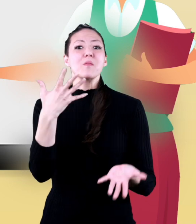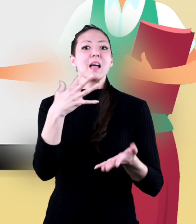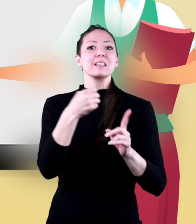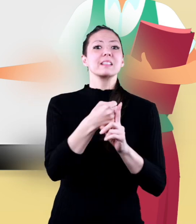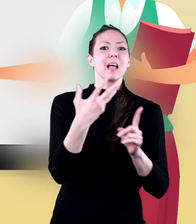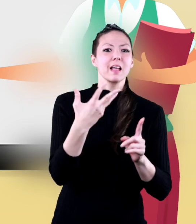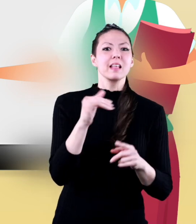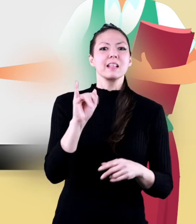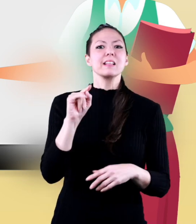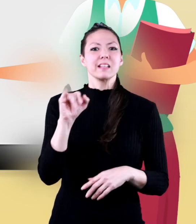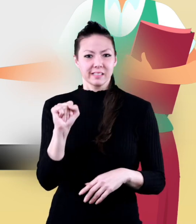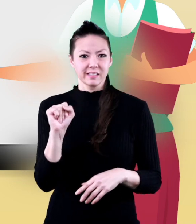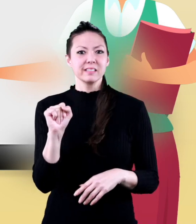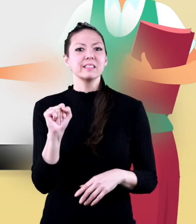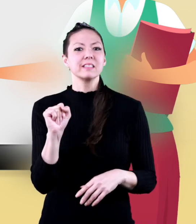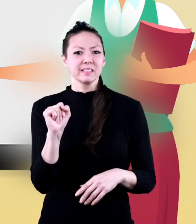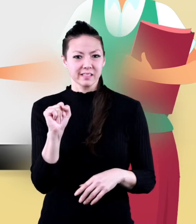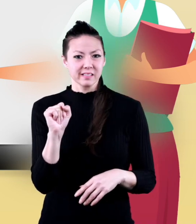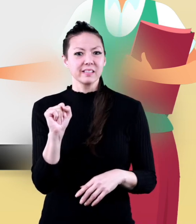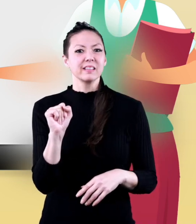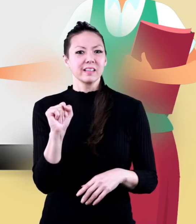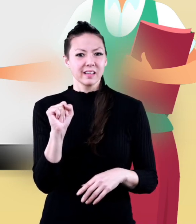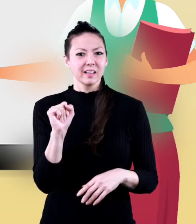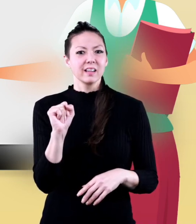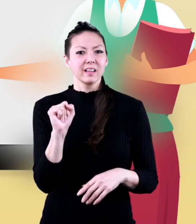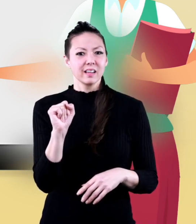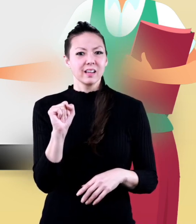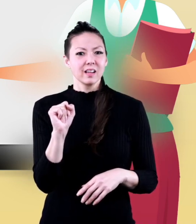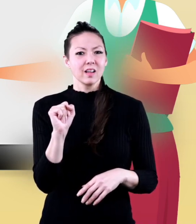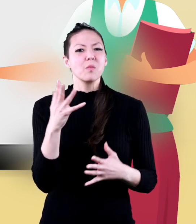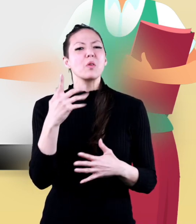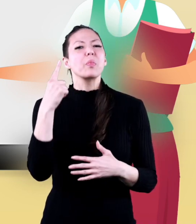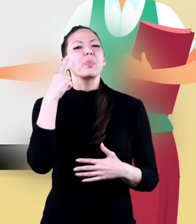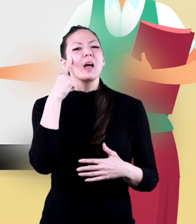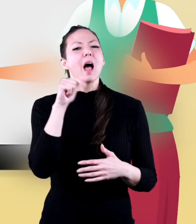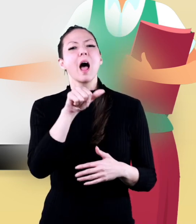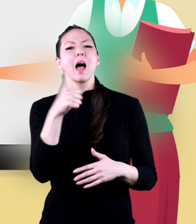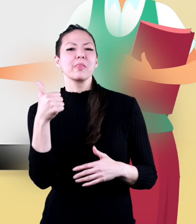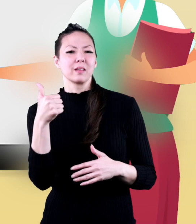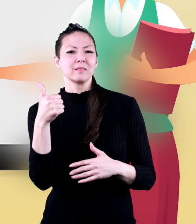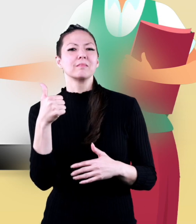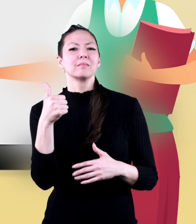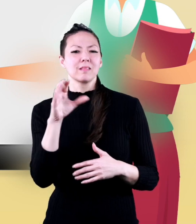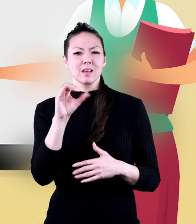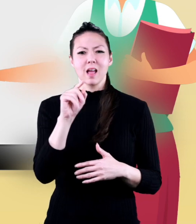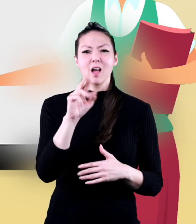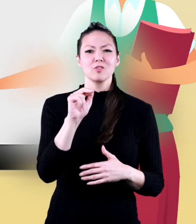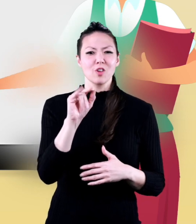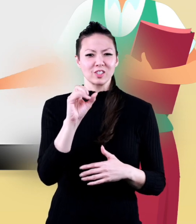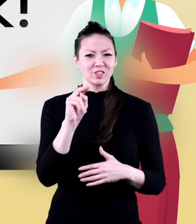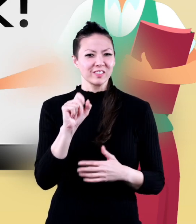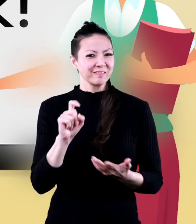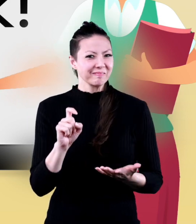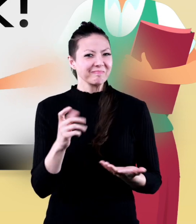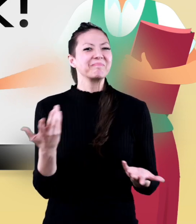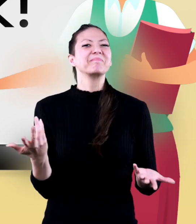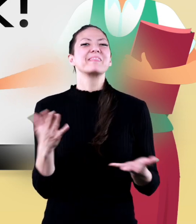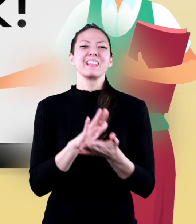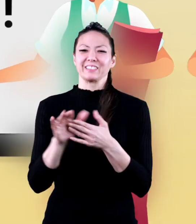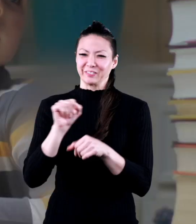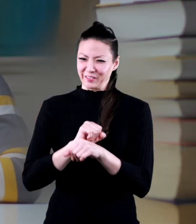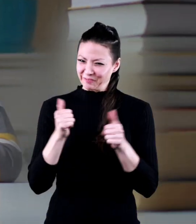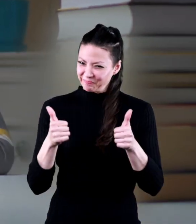And it's stands for it is. Can you think of any other contractions? Nice